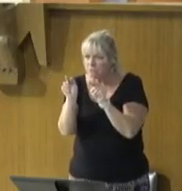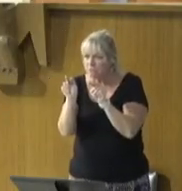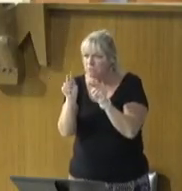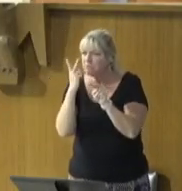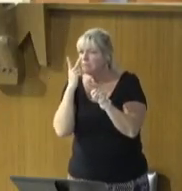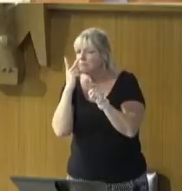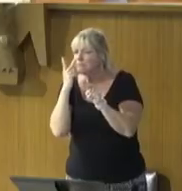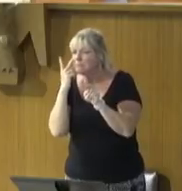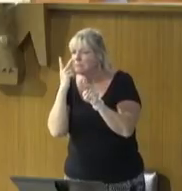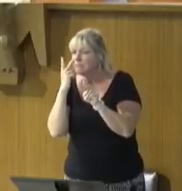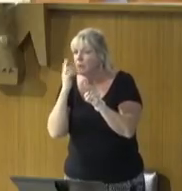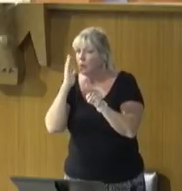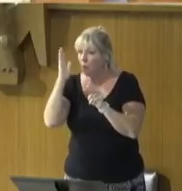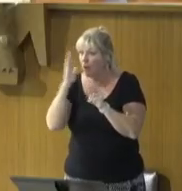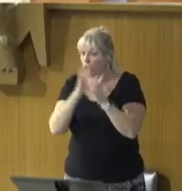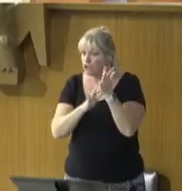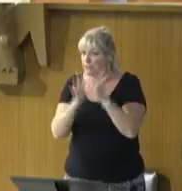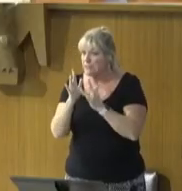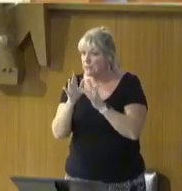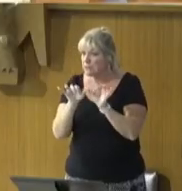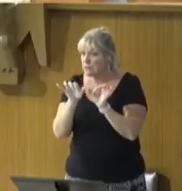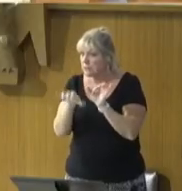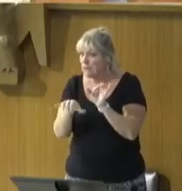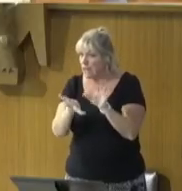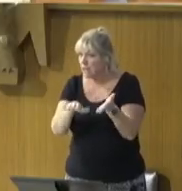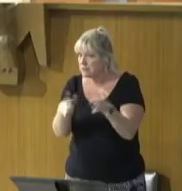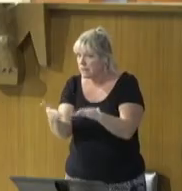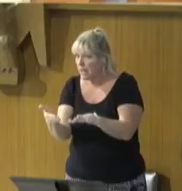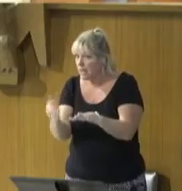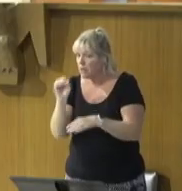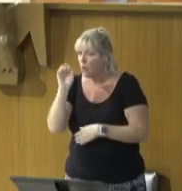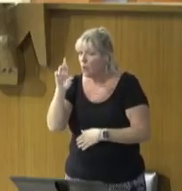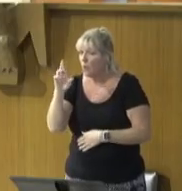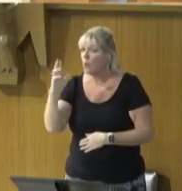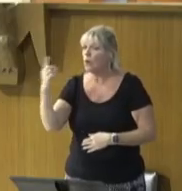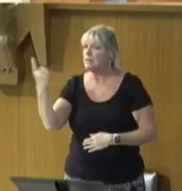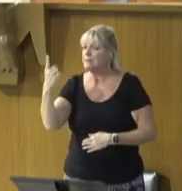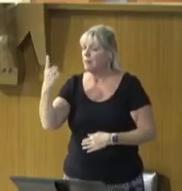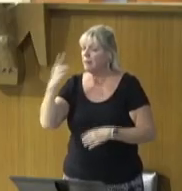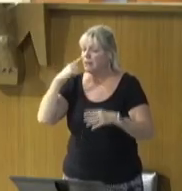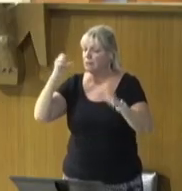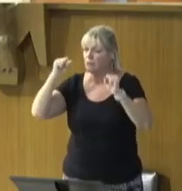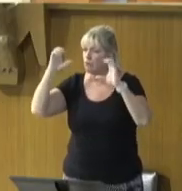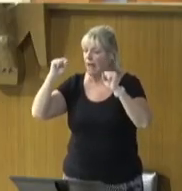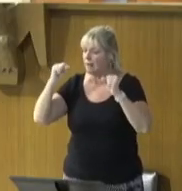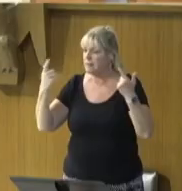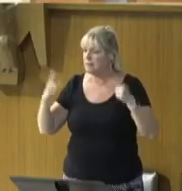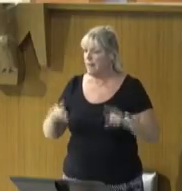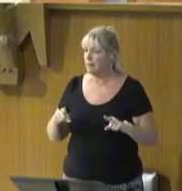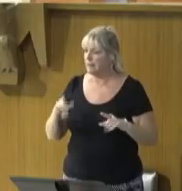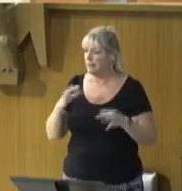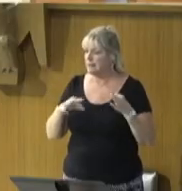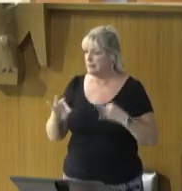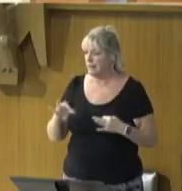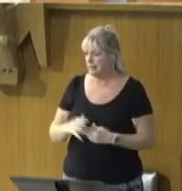out will Jesus stay dead or will something miraculous happen instead.